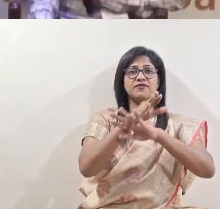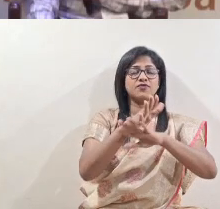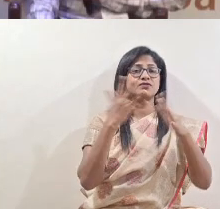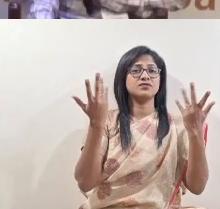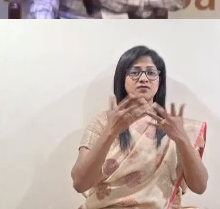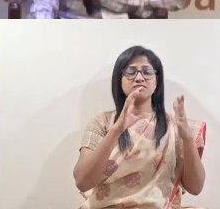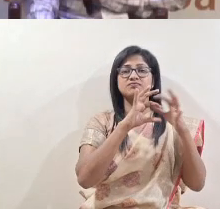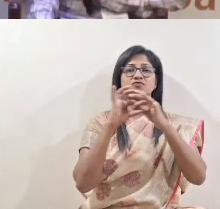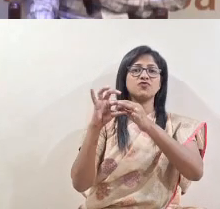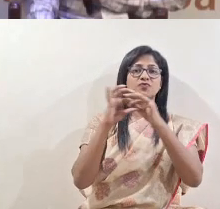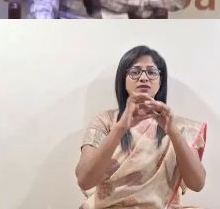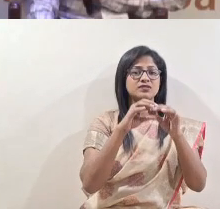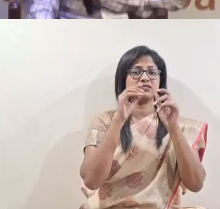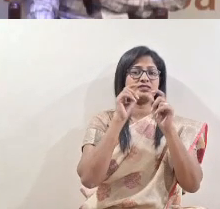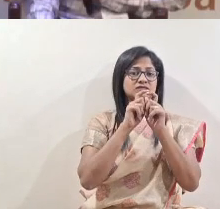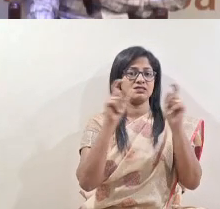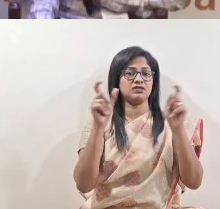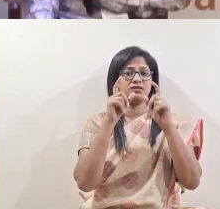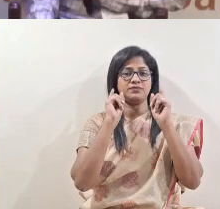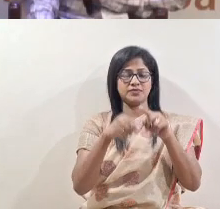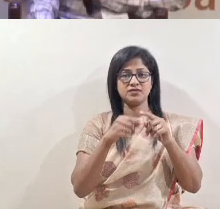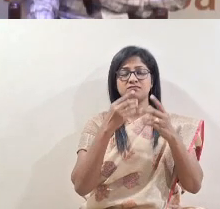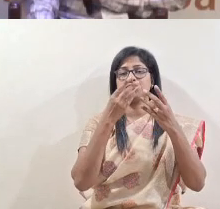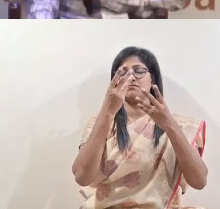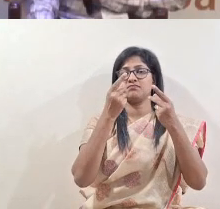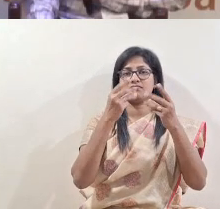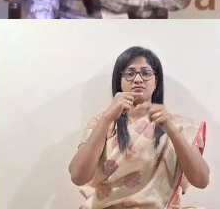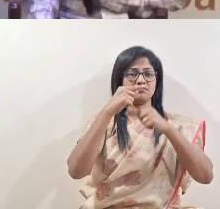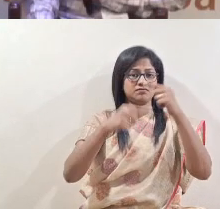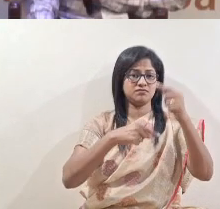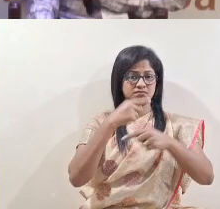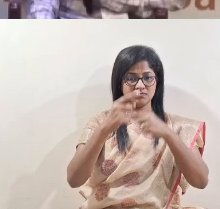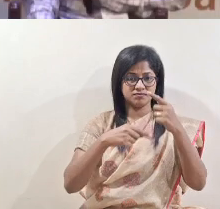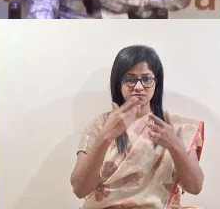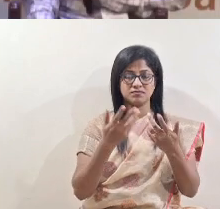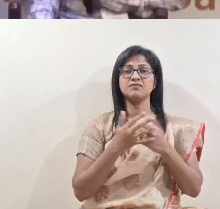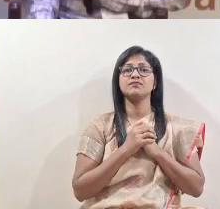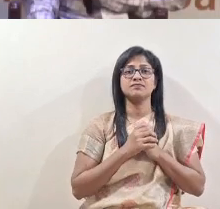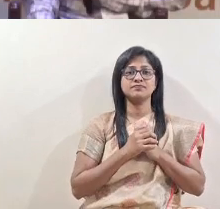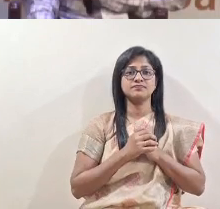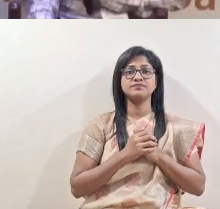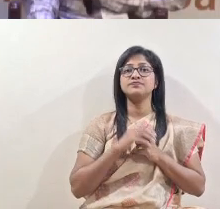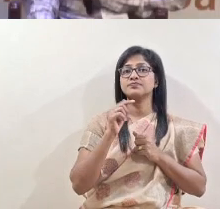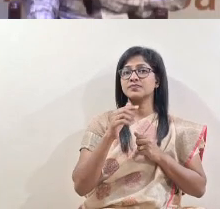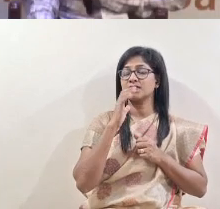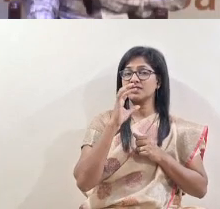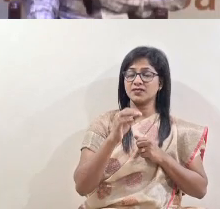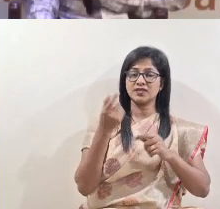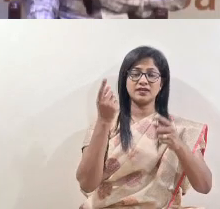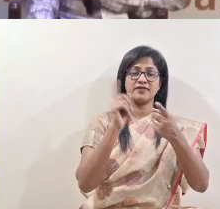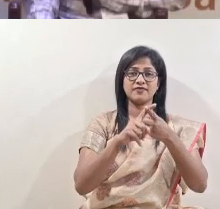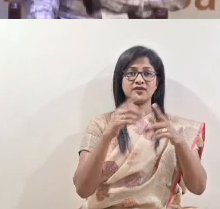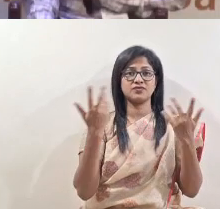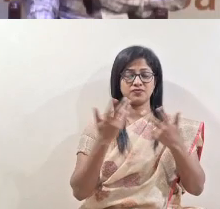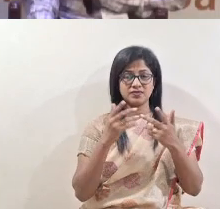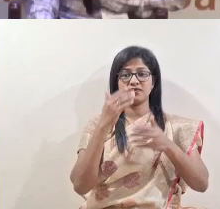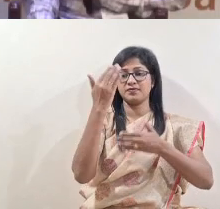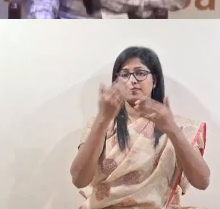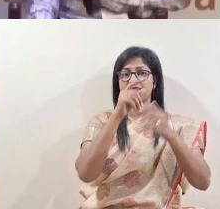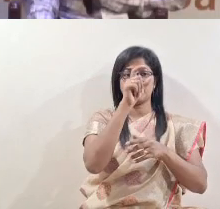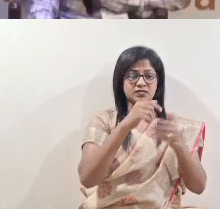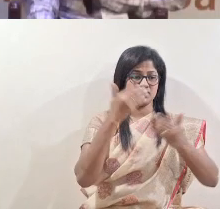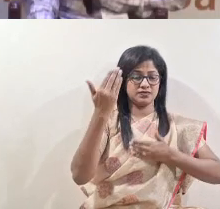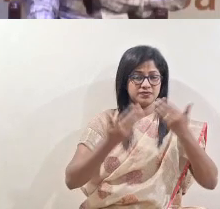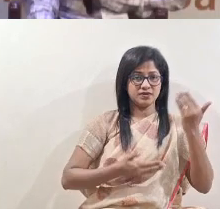that correlation has to come very clearly, whether the countdown, how is countdown timer really affecting Yes, if the there. behavior of a person